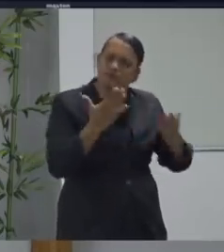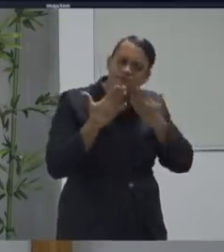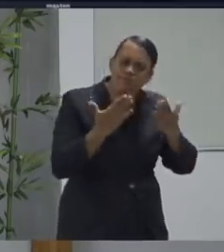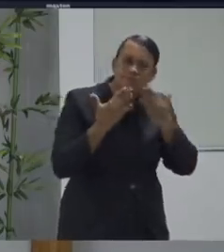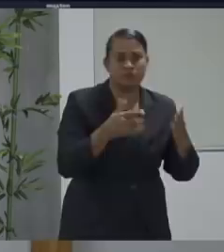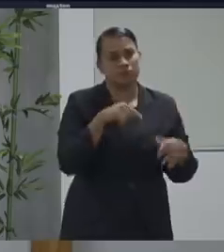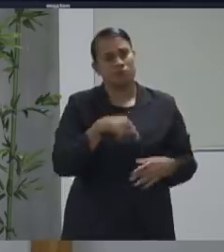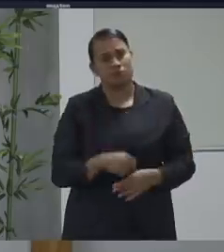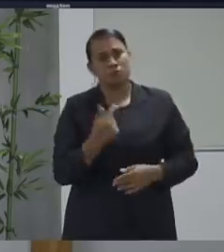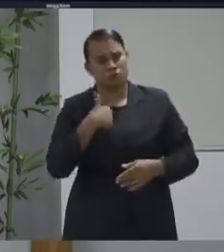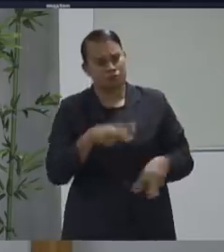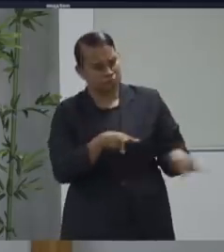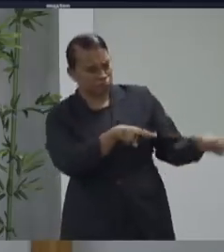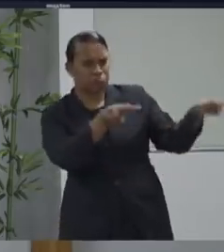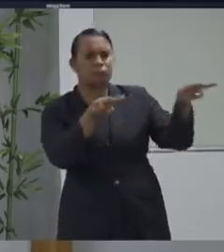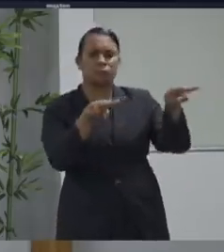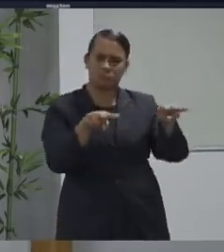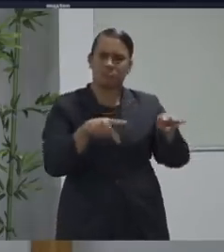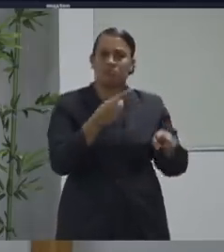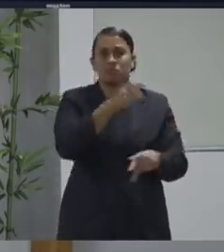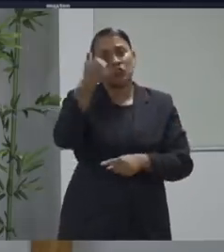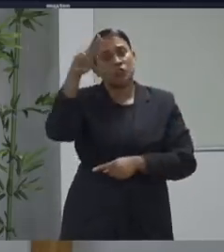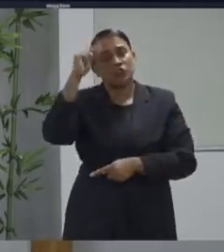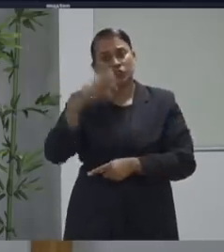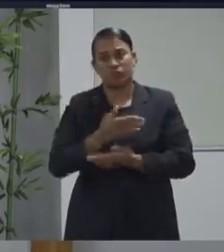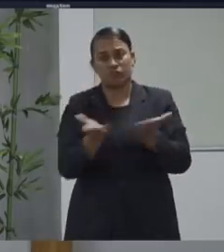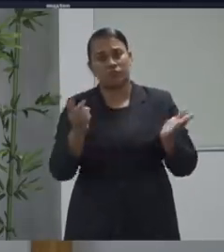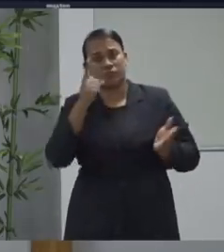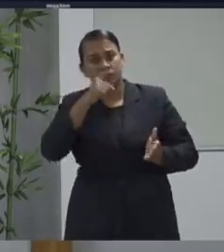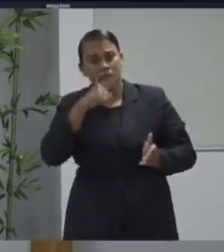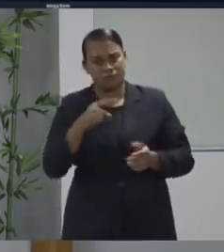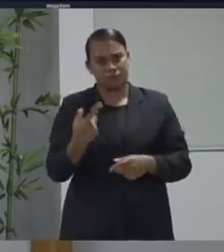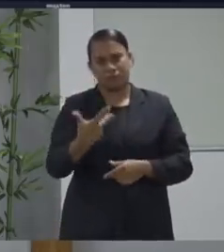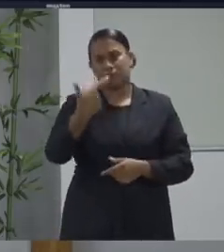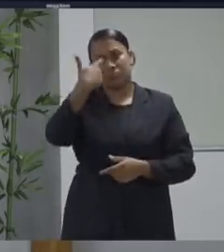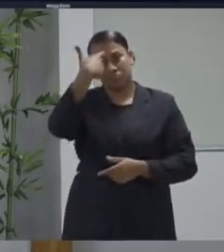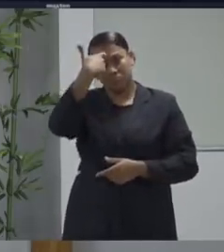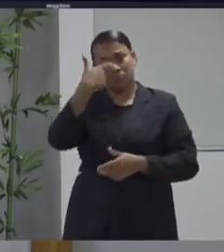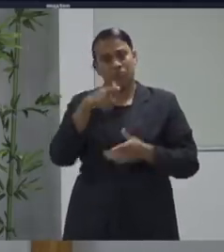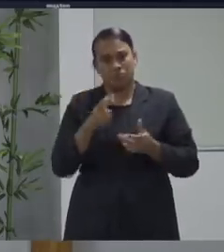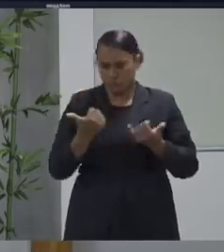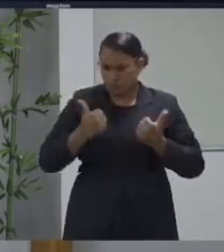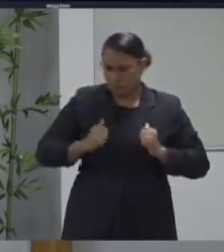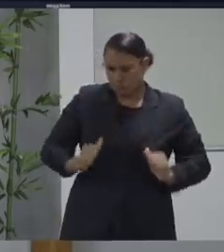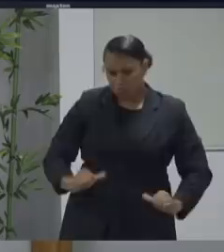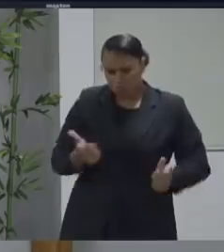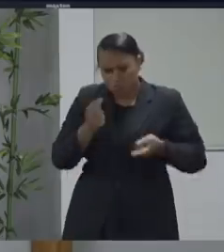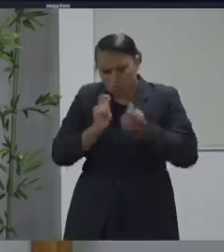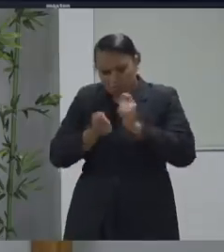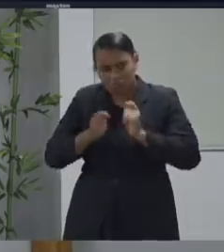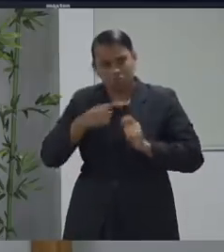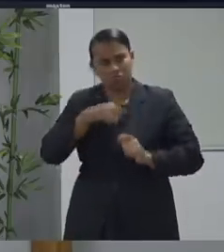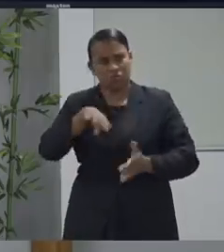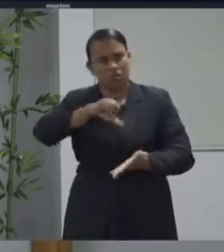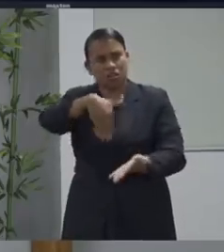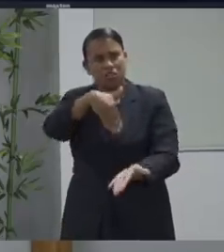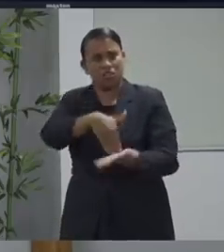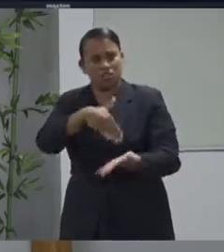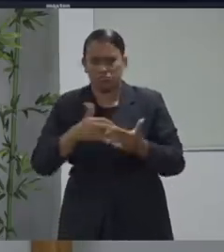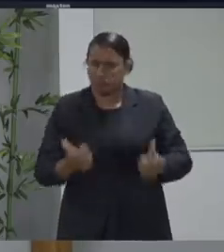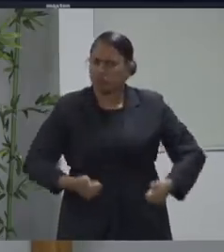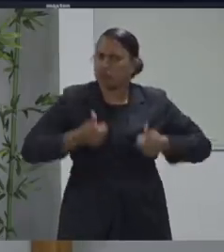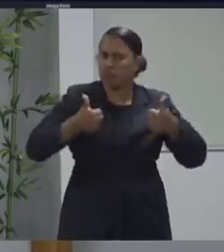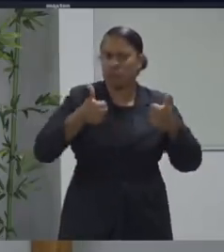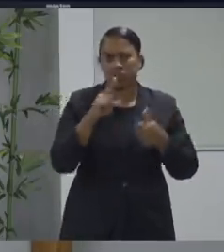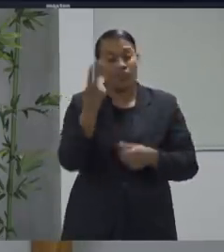every Fijian who gets themselves screened on the streets or tested at a fever clinic is a true patriot. And I especially